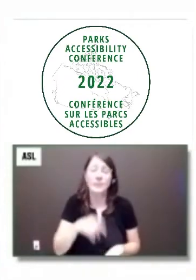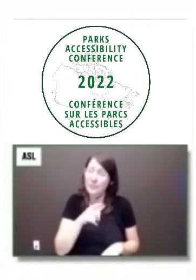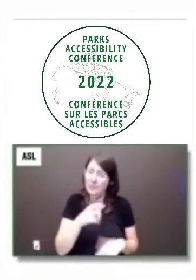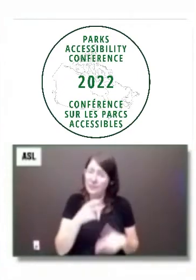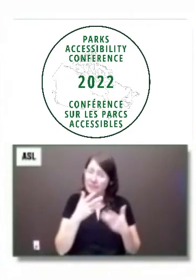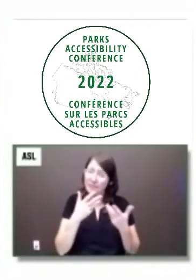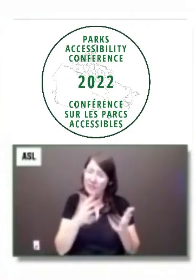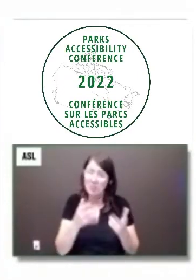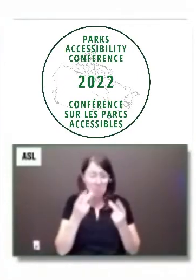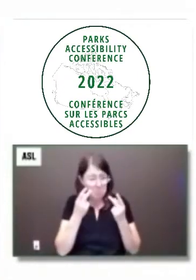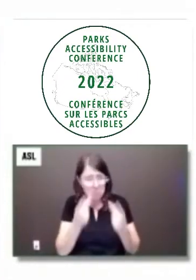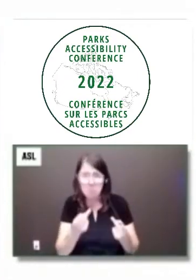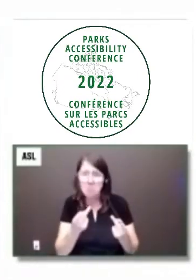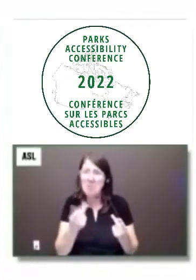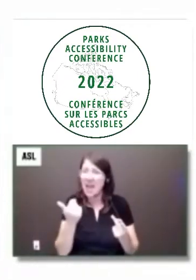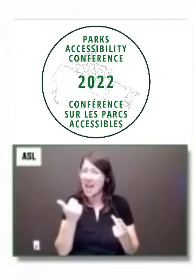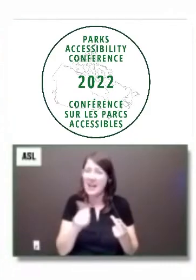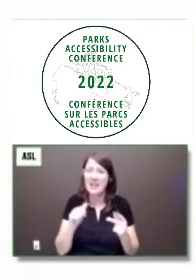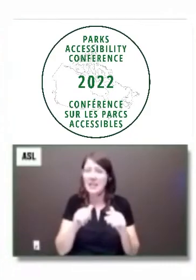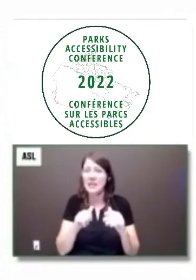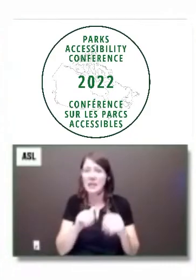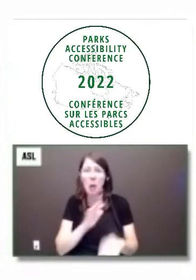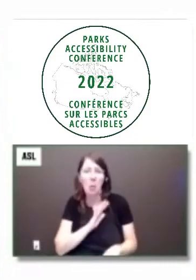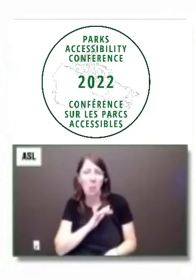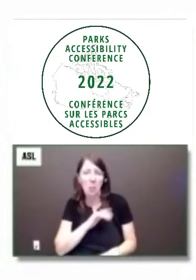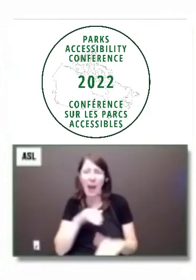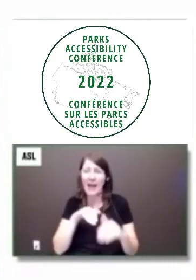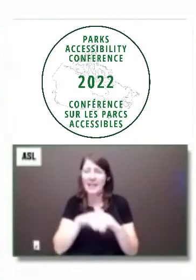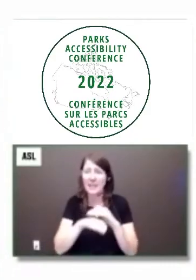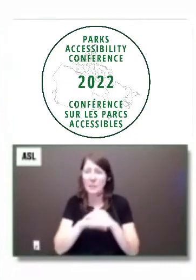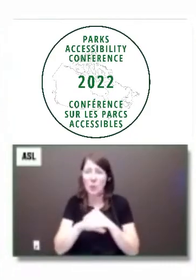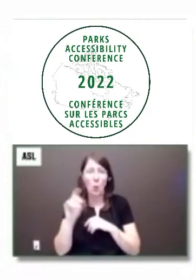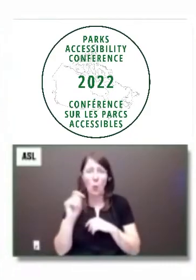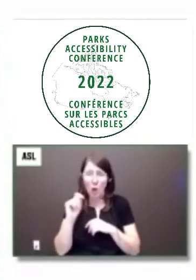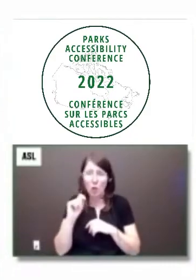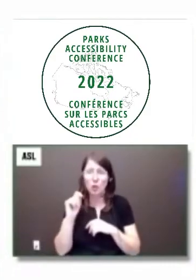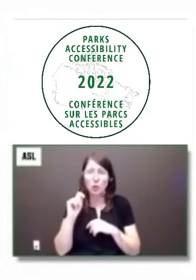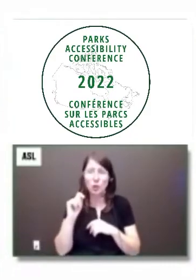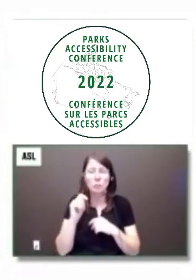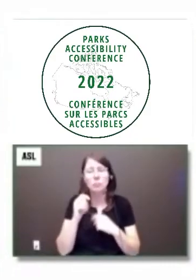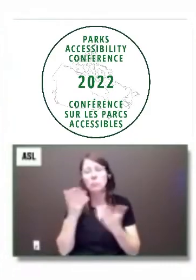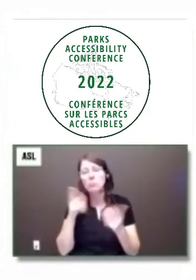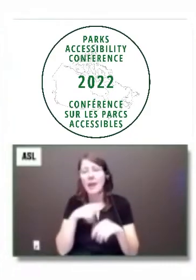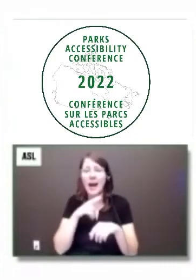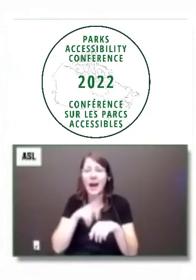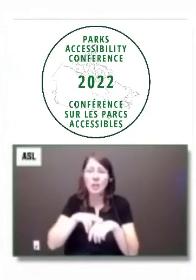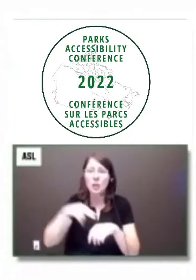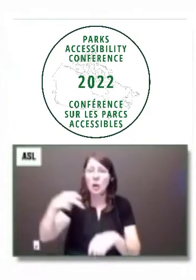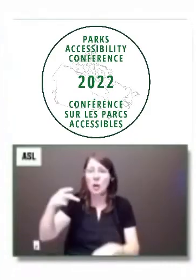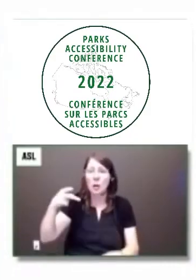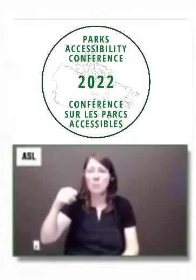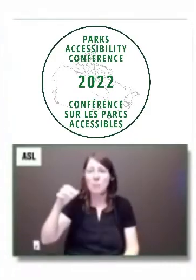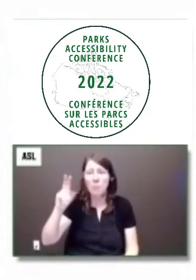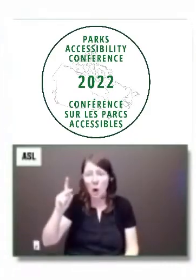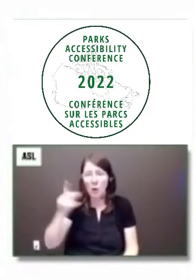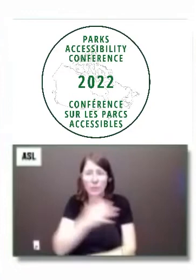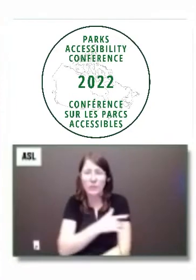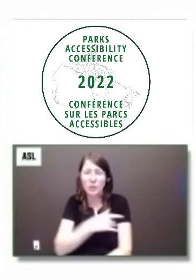or provincial or national park that perhaps parks could use as an example to replicate